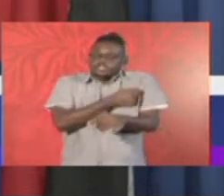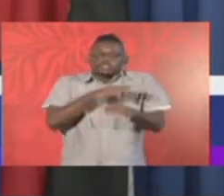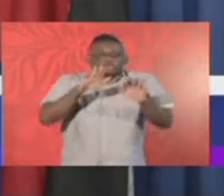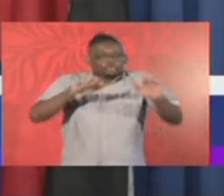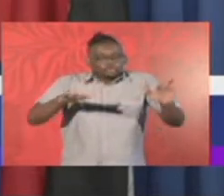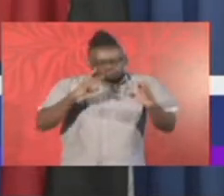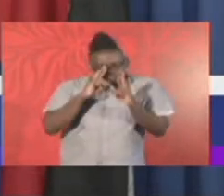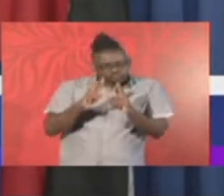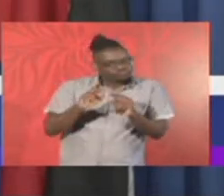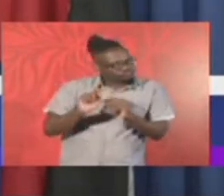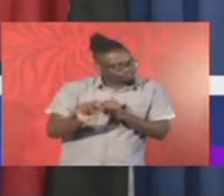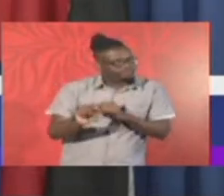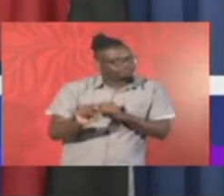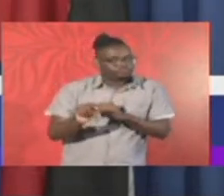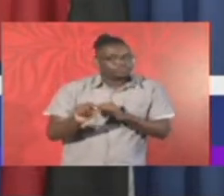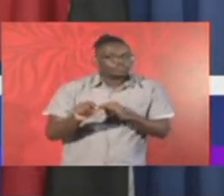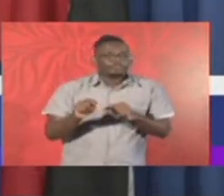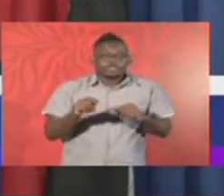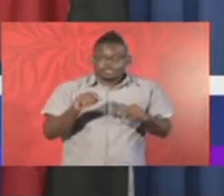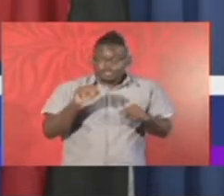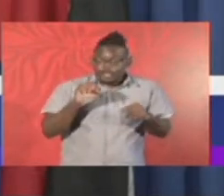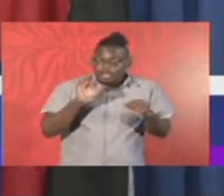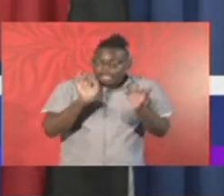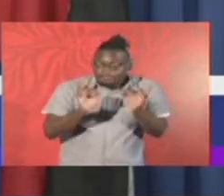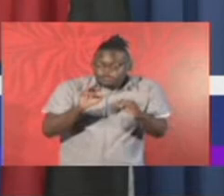And those children who are not vaccinated